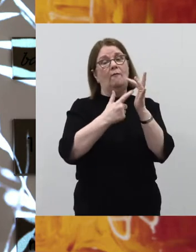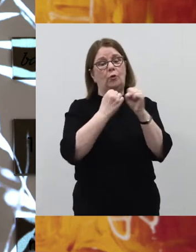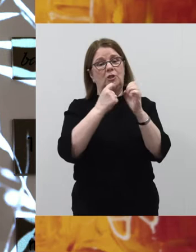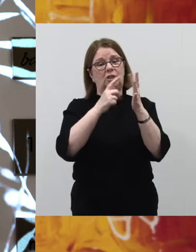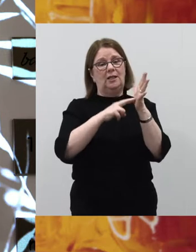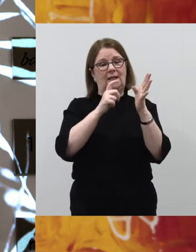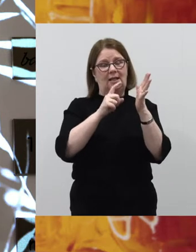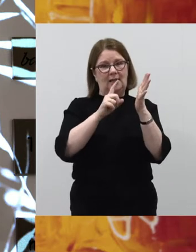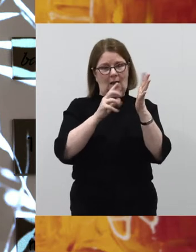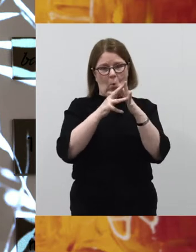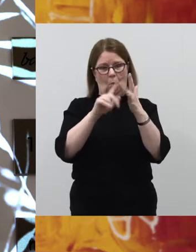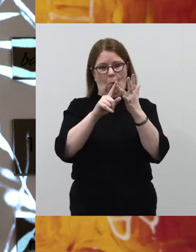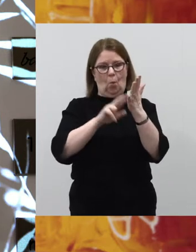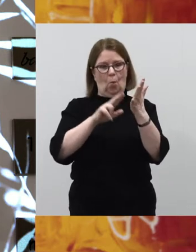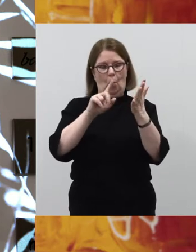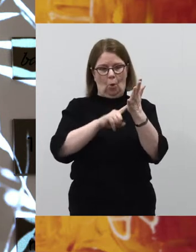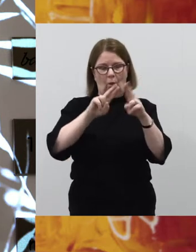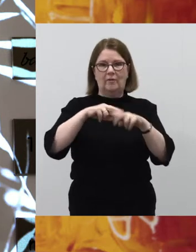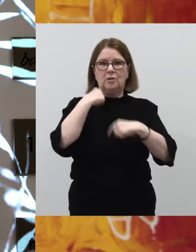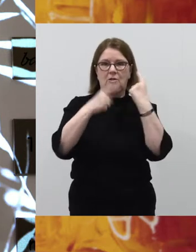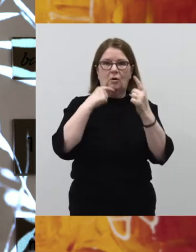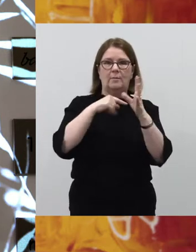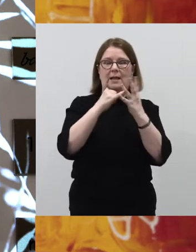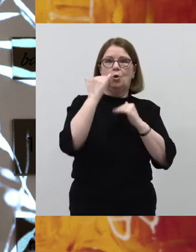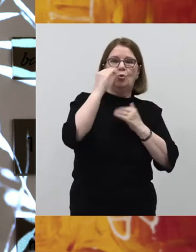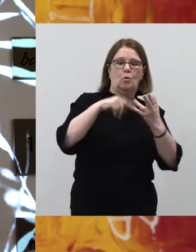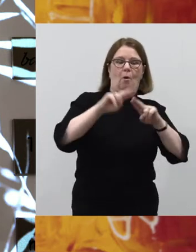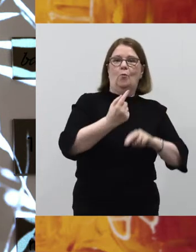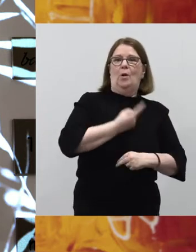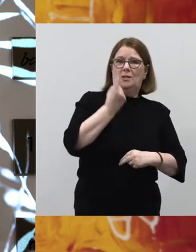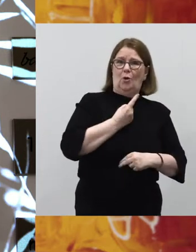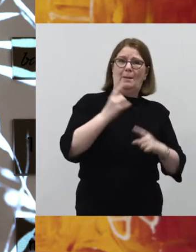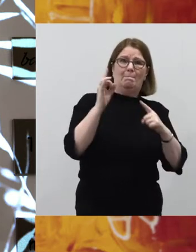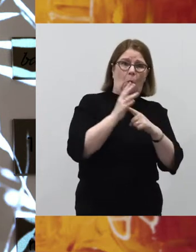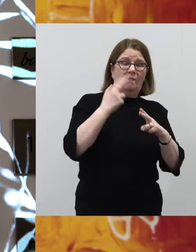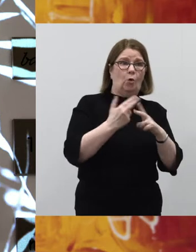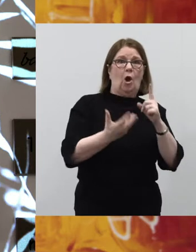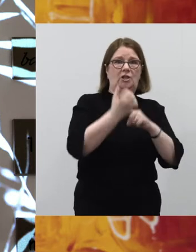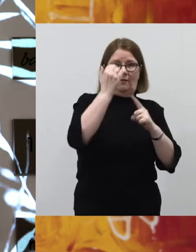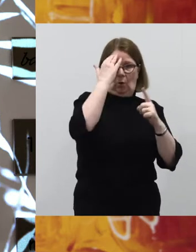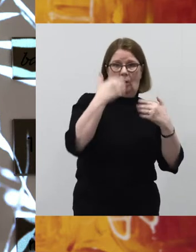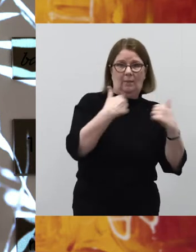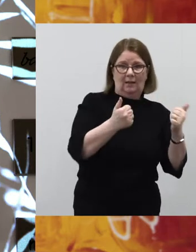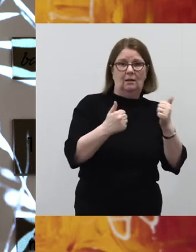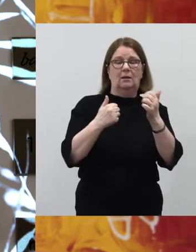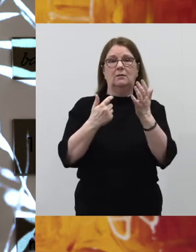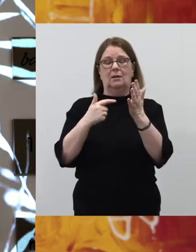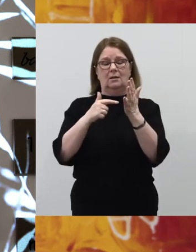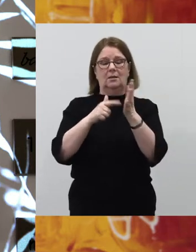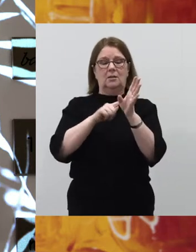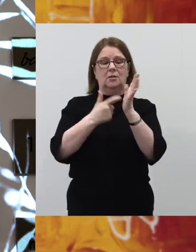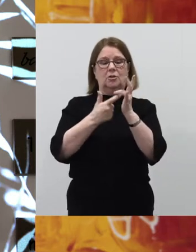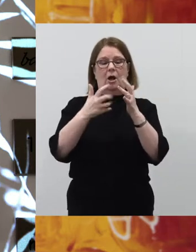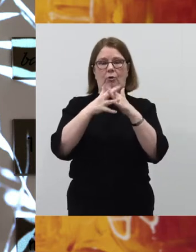project has enabled the creation of concretized memory, linking words of rebuff, frustration, and abuse